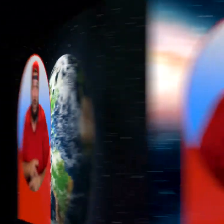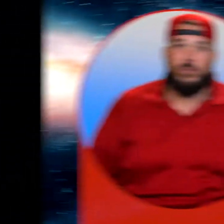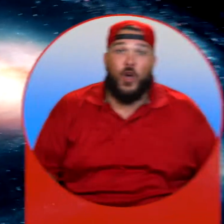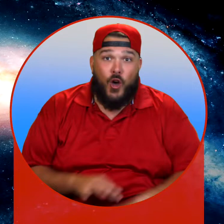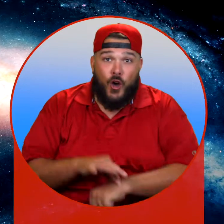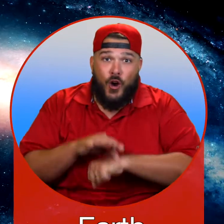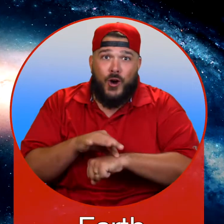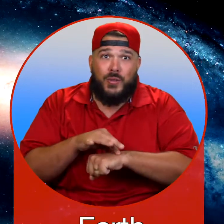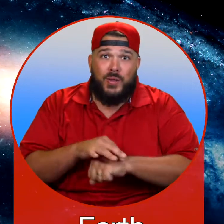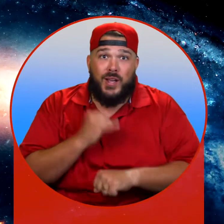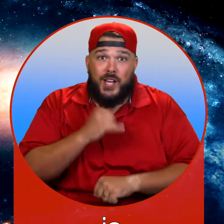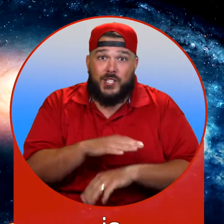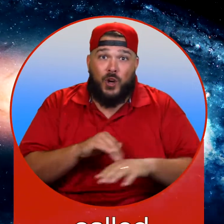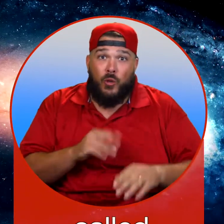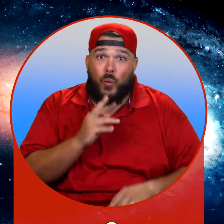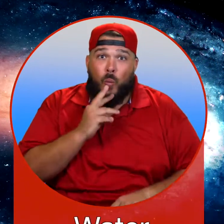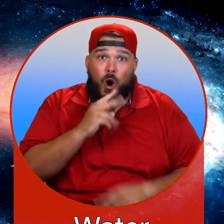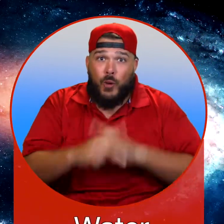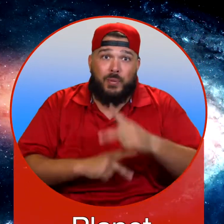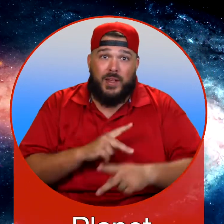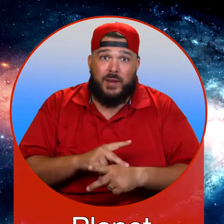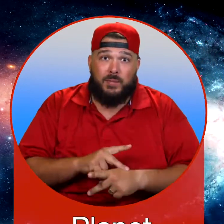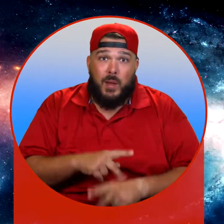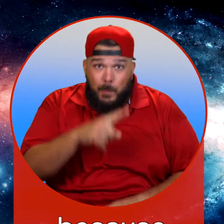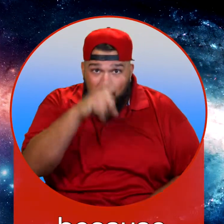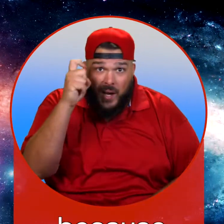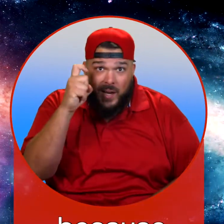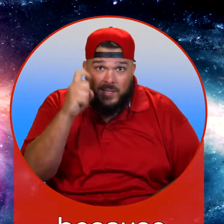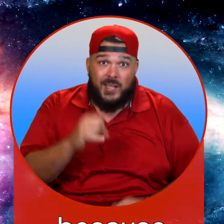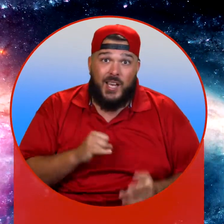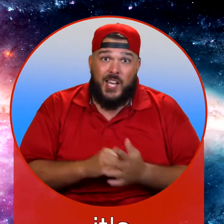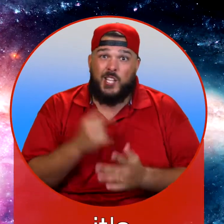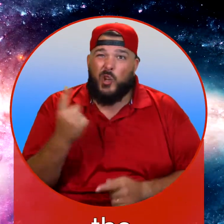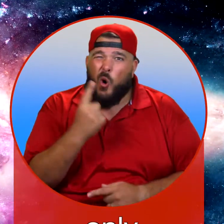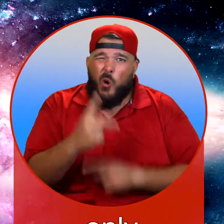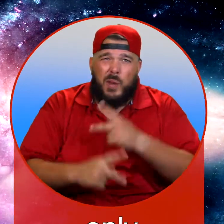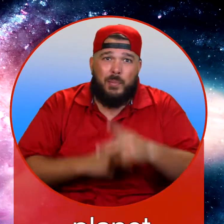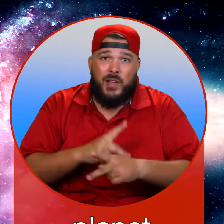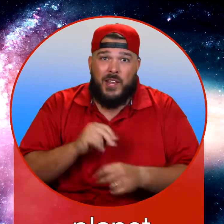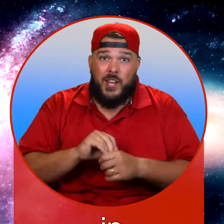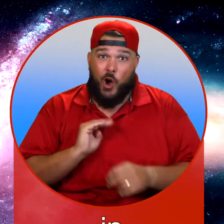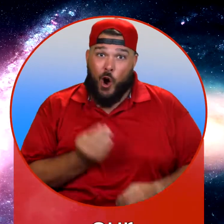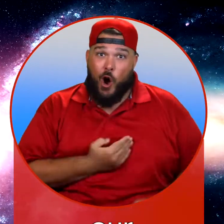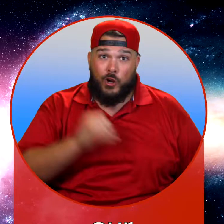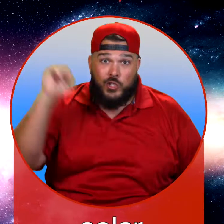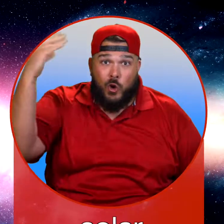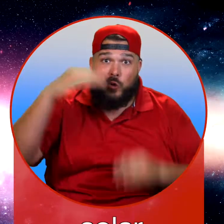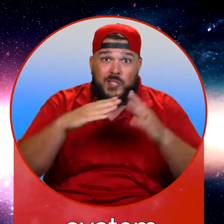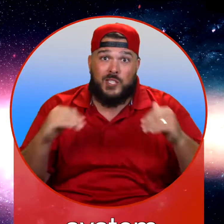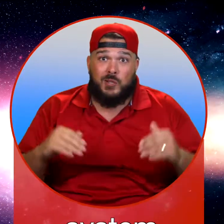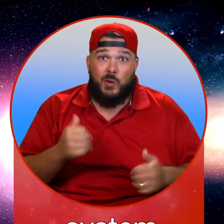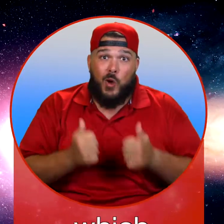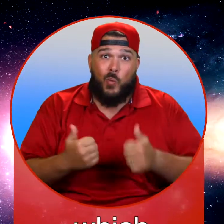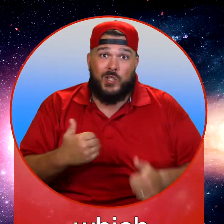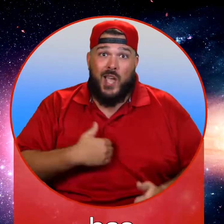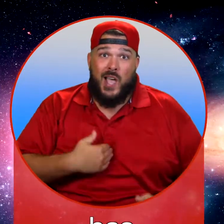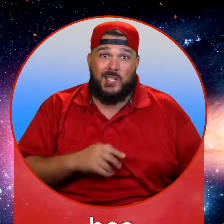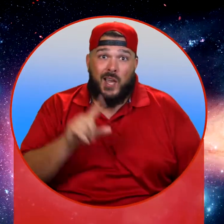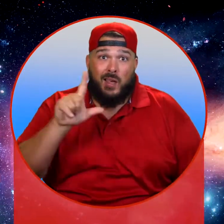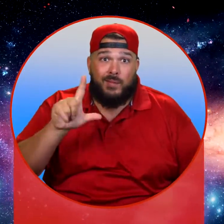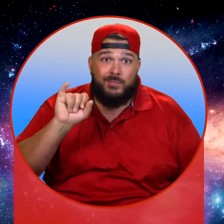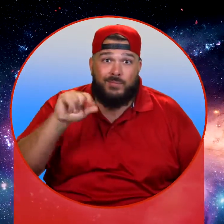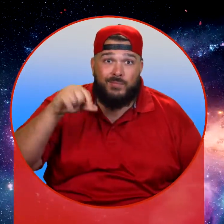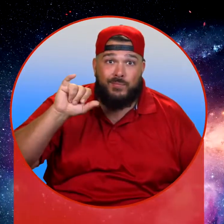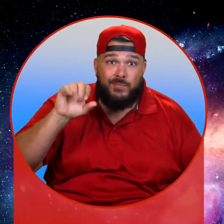Earth is called the water planet because it is the only planet in our solar system which